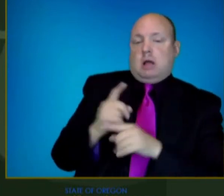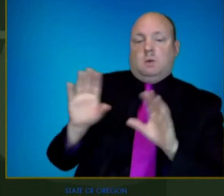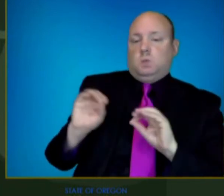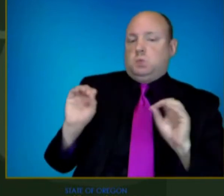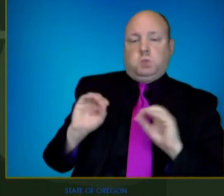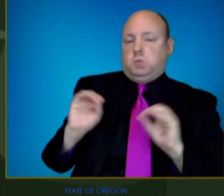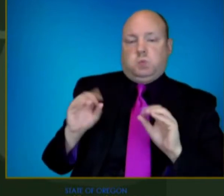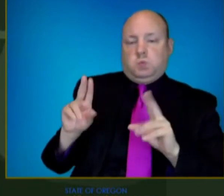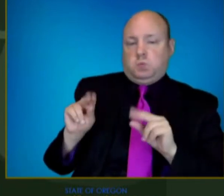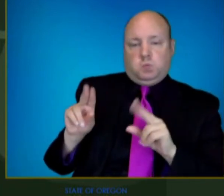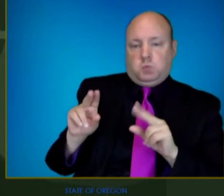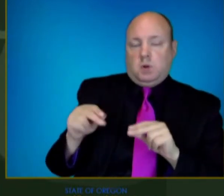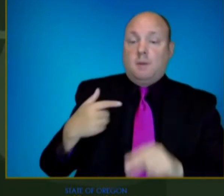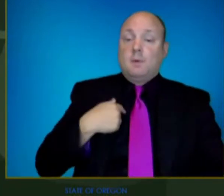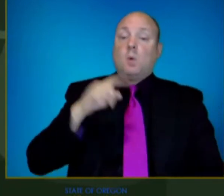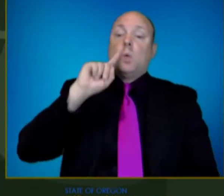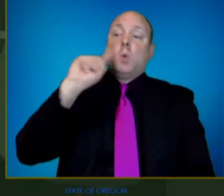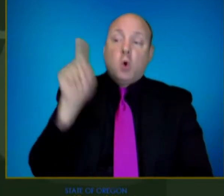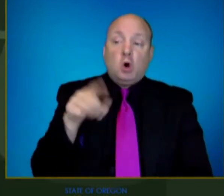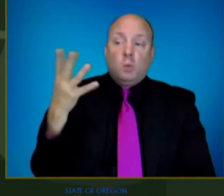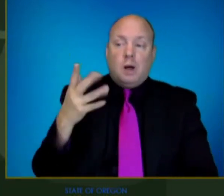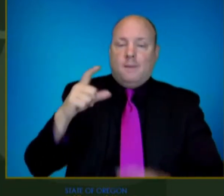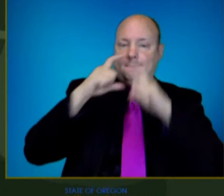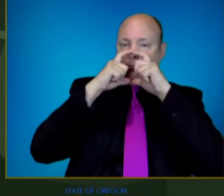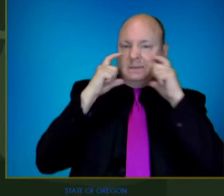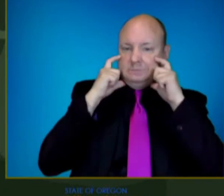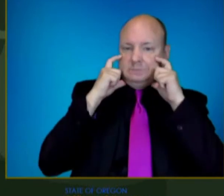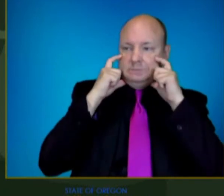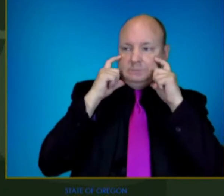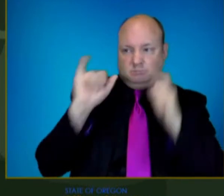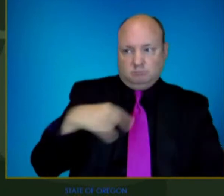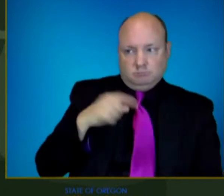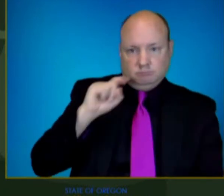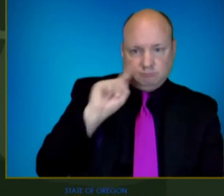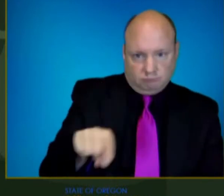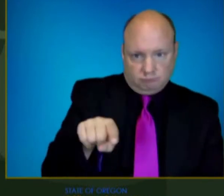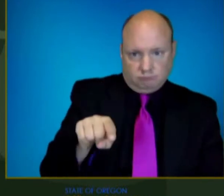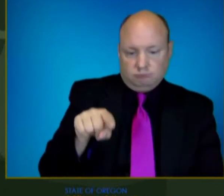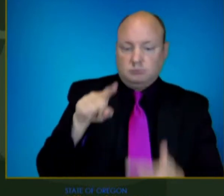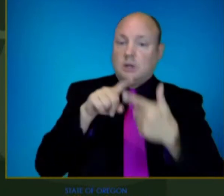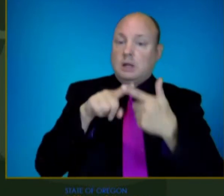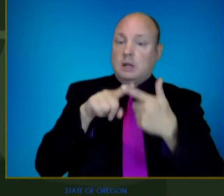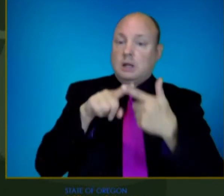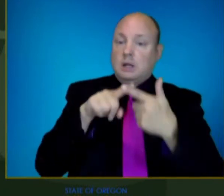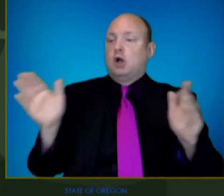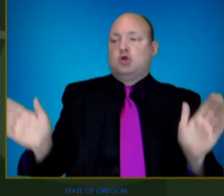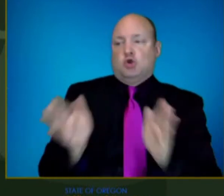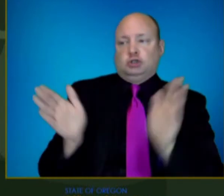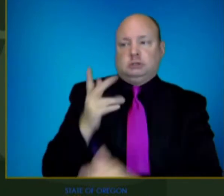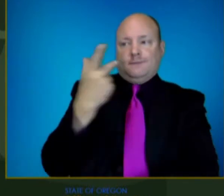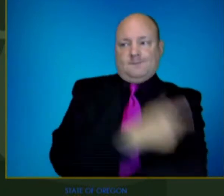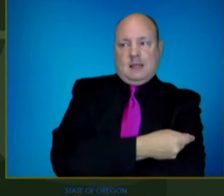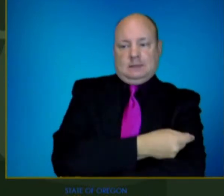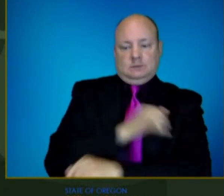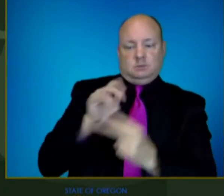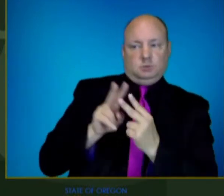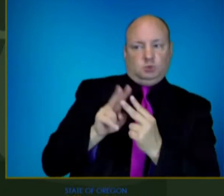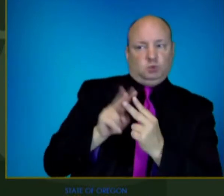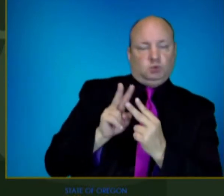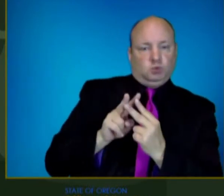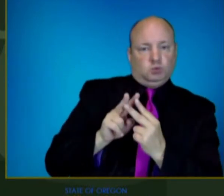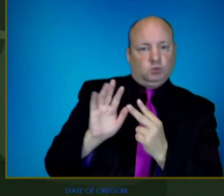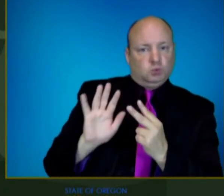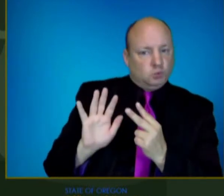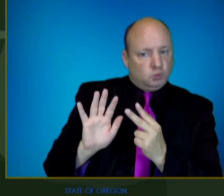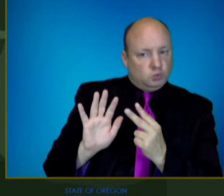to wear their masks and encouraging Oregonians to get vaccinated. I'm obviously also requiring state